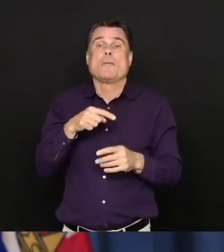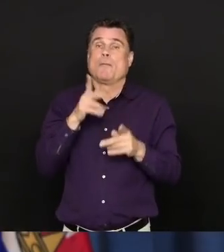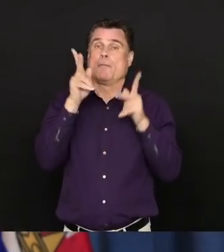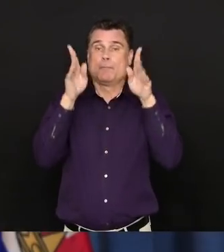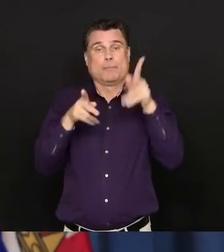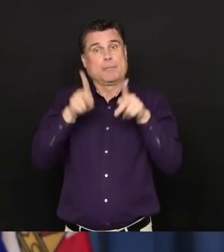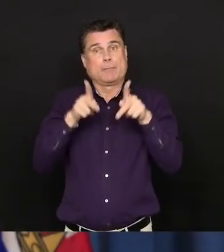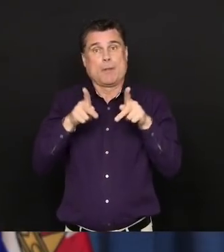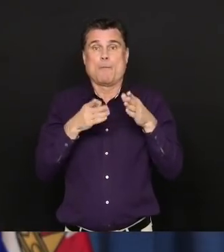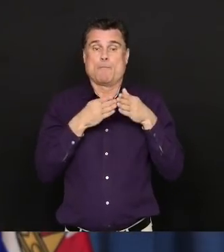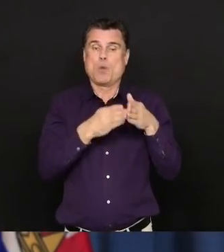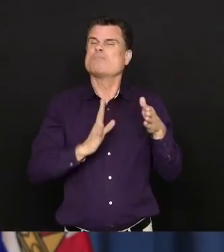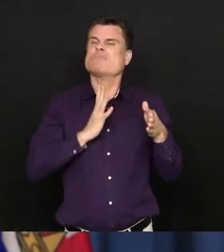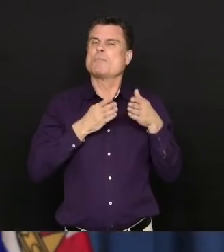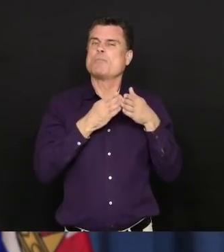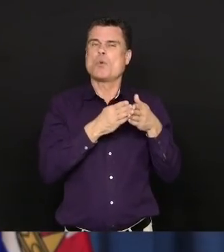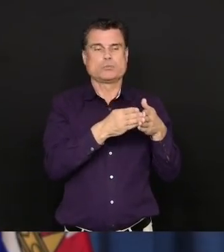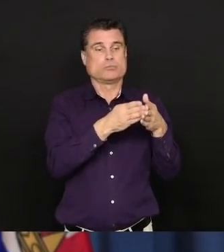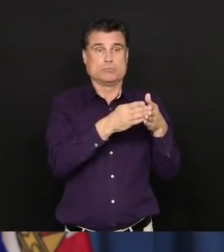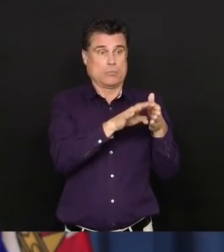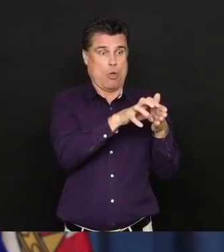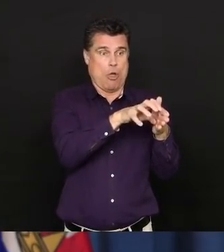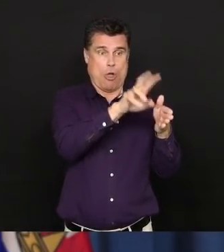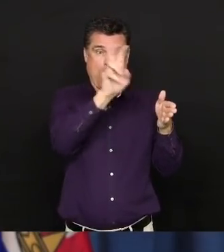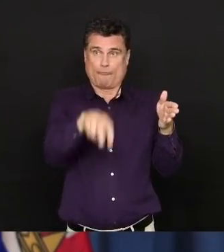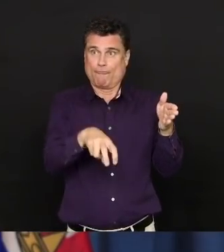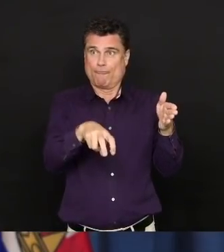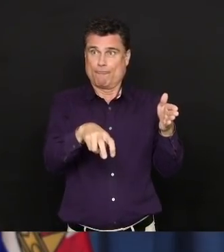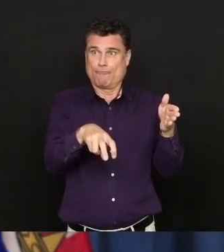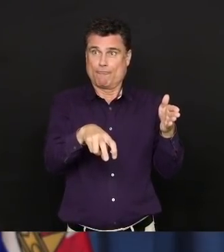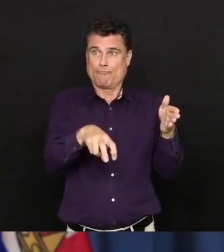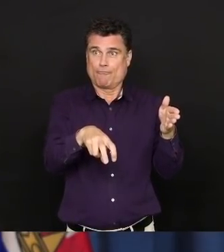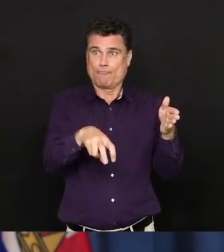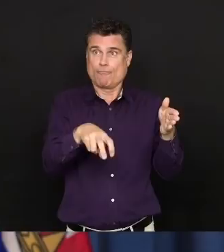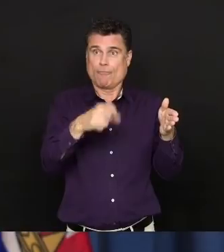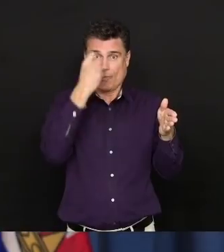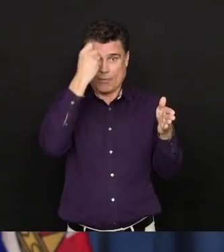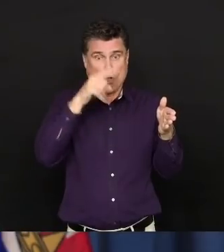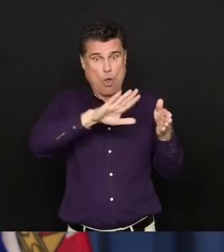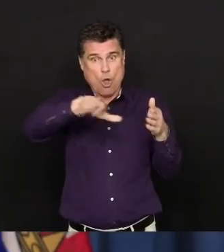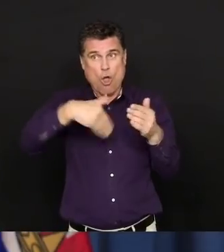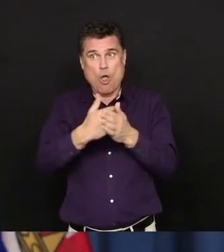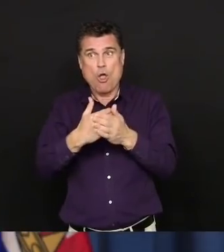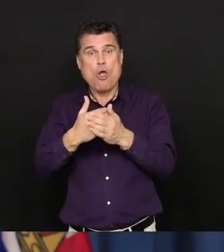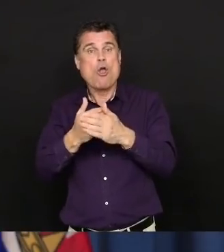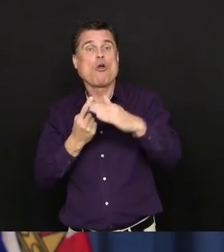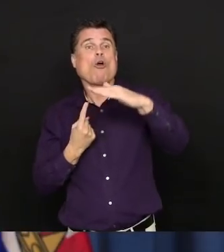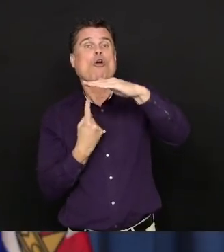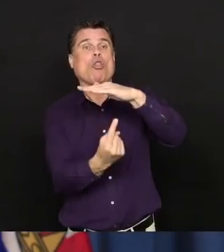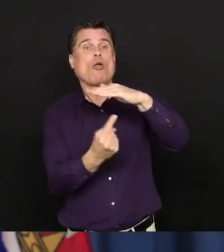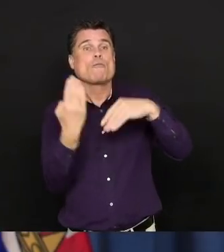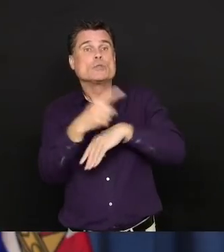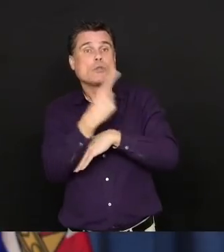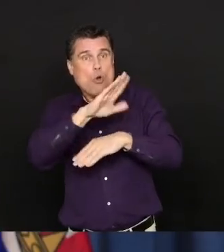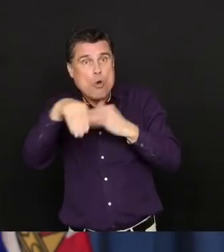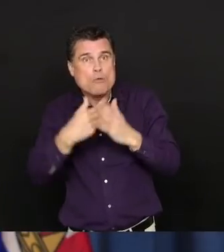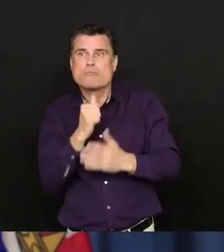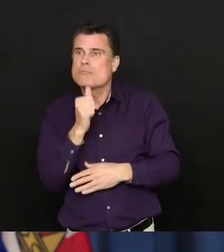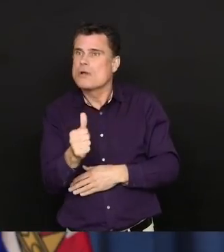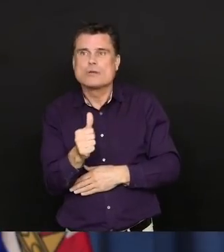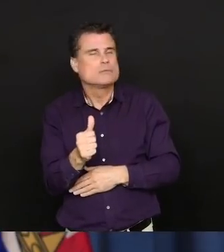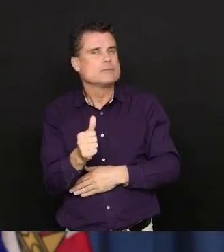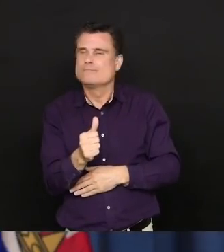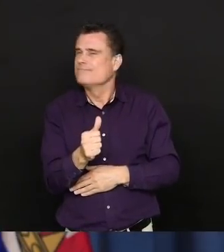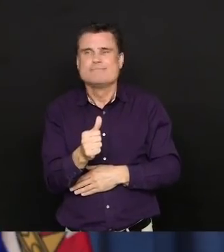to use the Quarantine Act, which has been used in British Columbia, but we need a much stronger capacity to do that. We need to actively follow